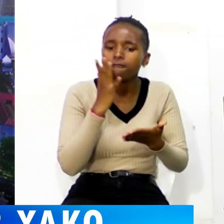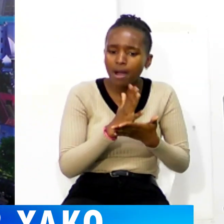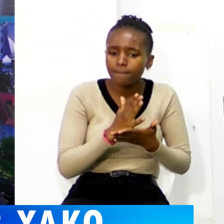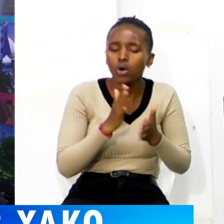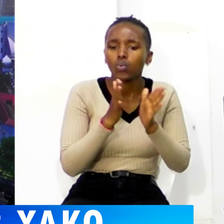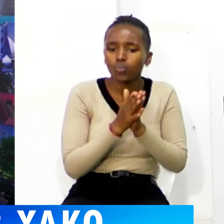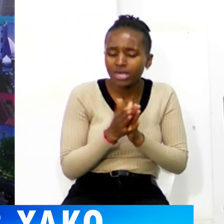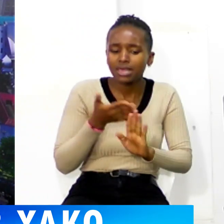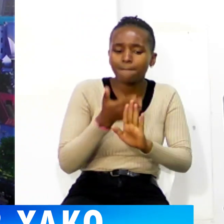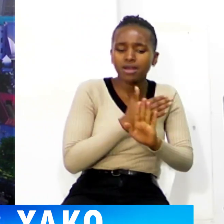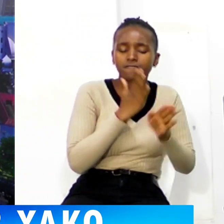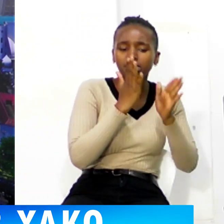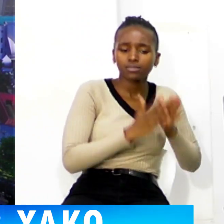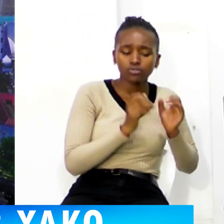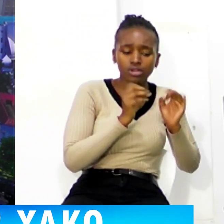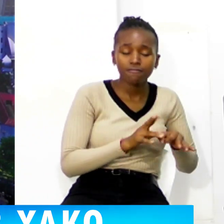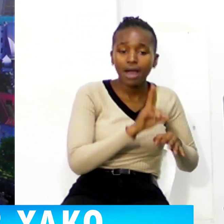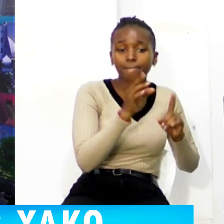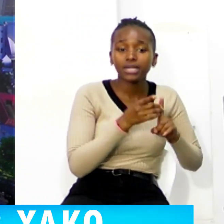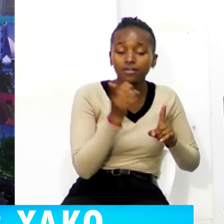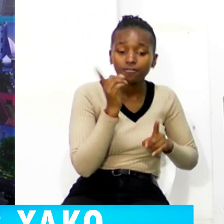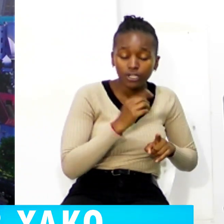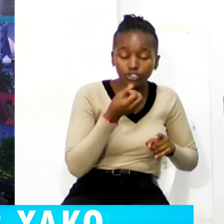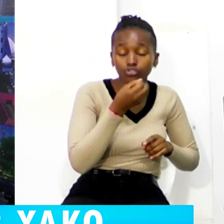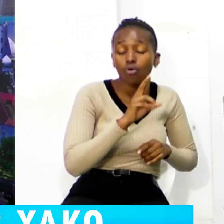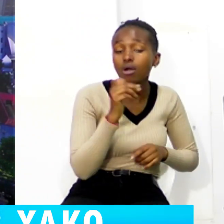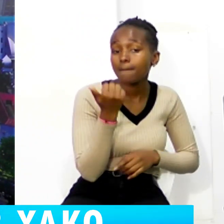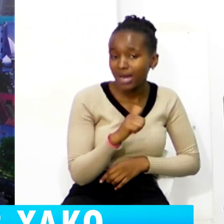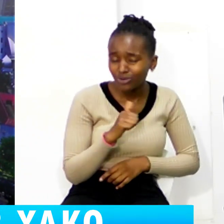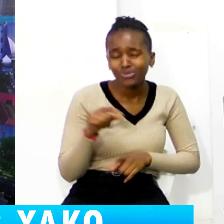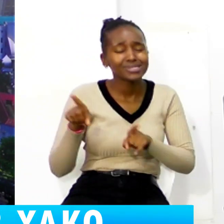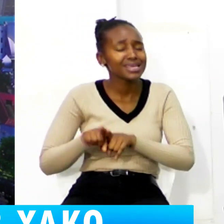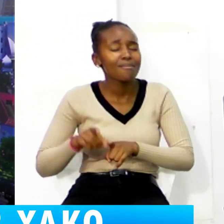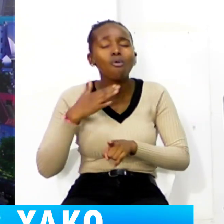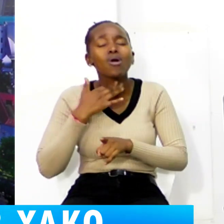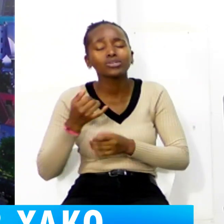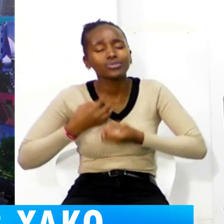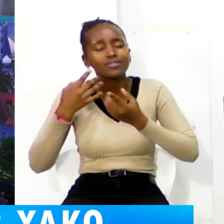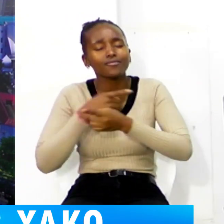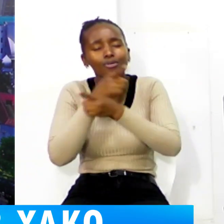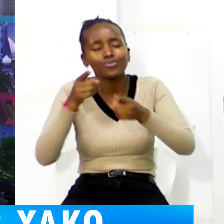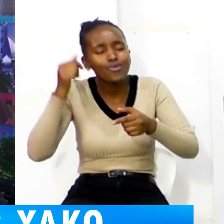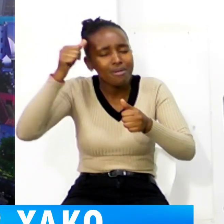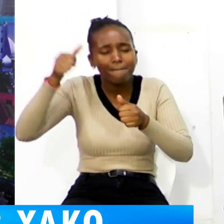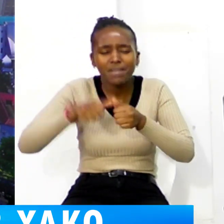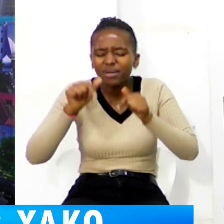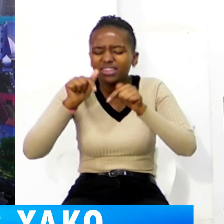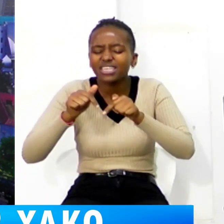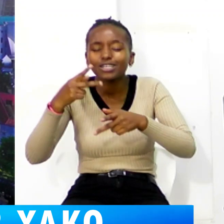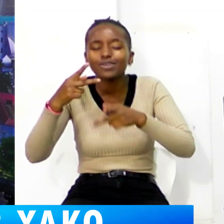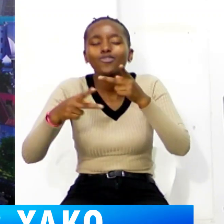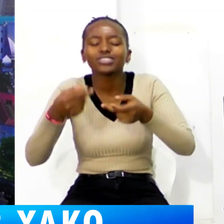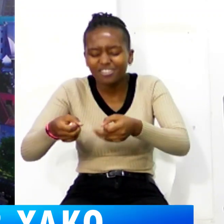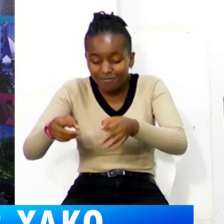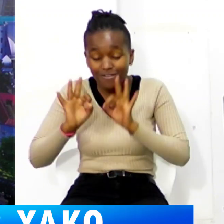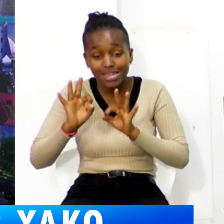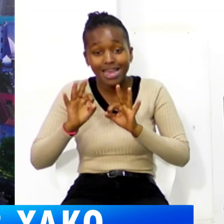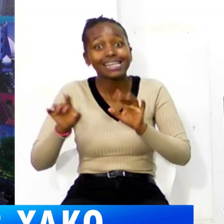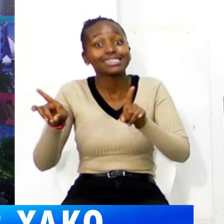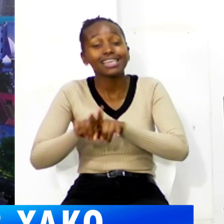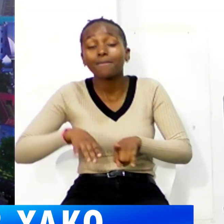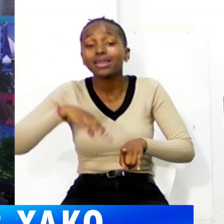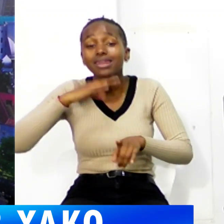then finally, the process is free. And the process is closing on 31st